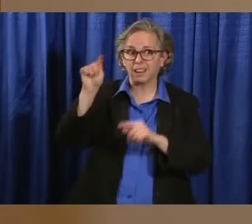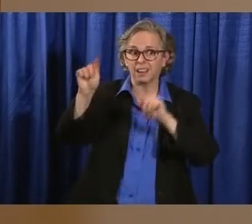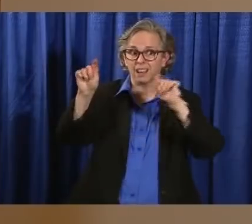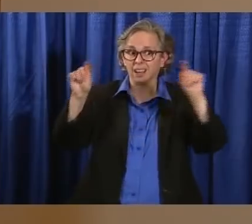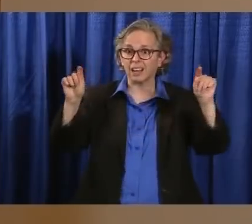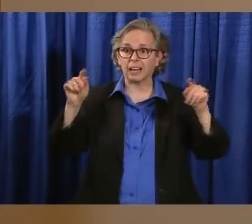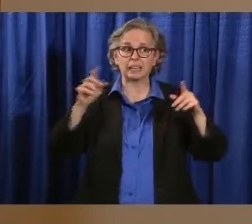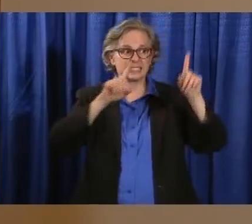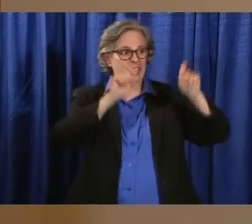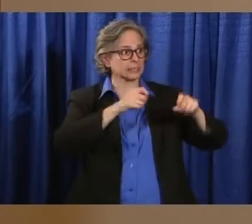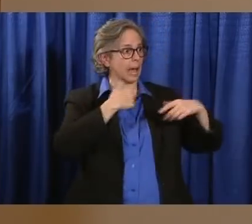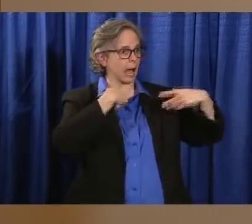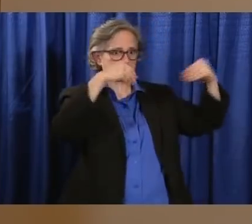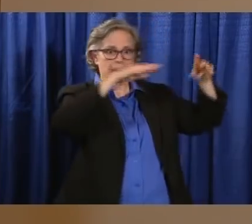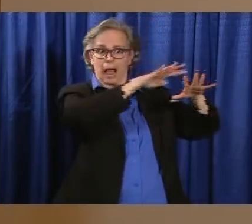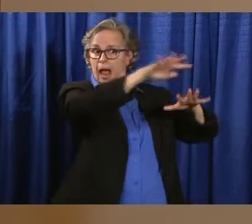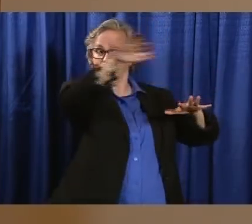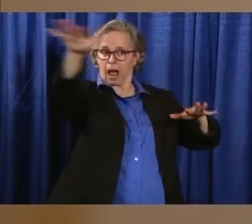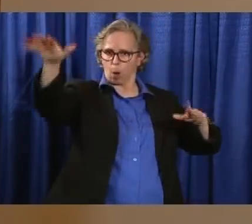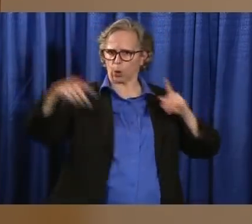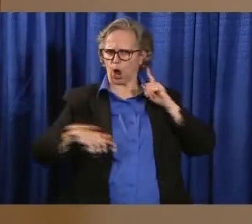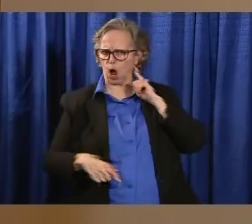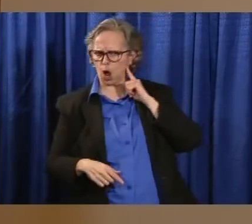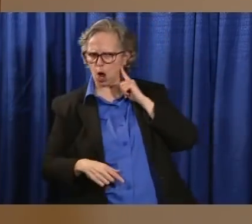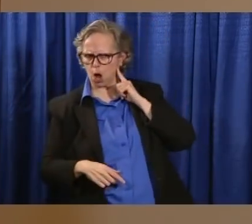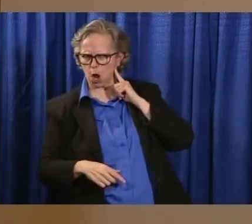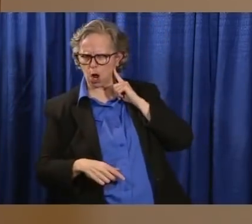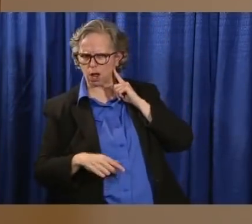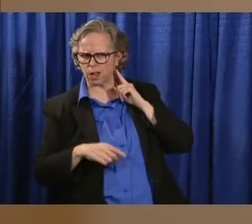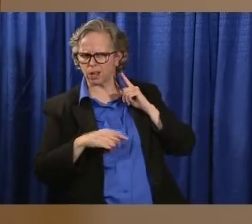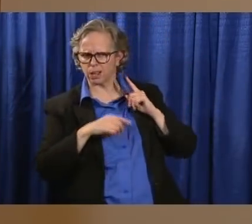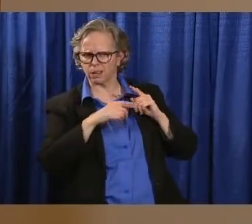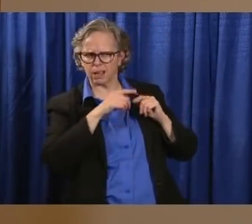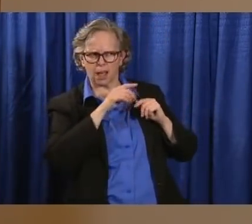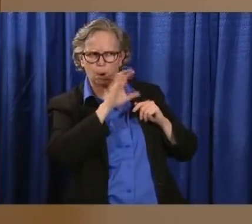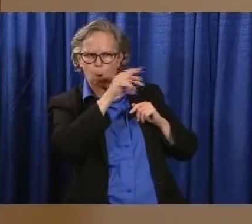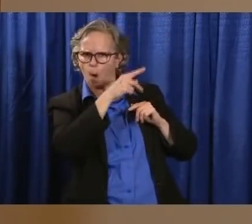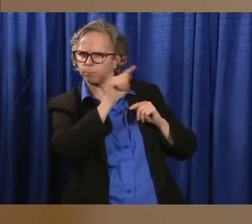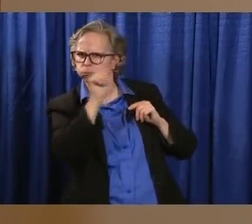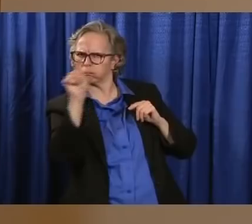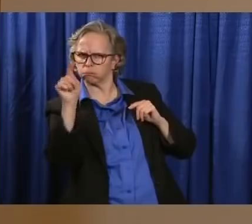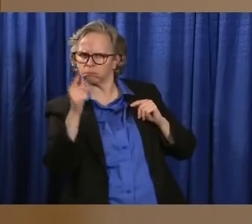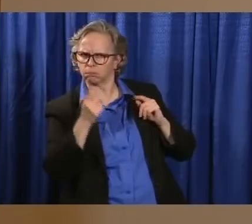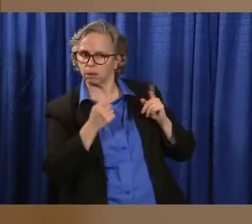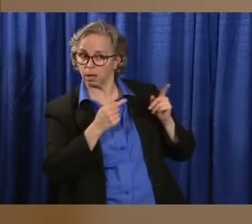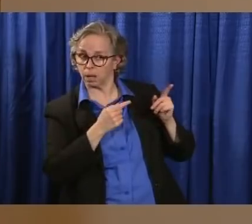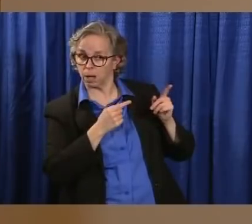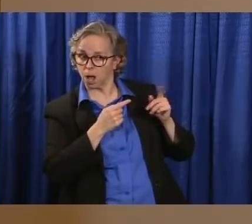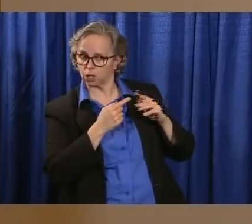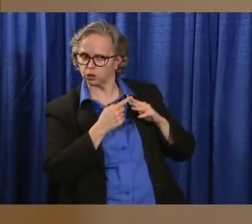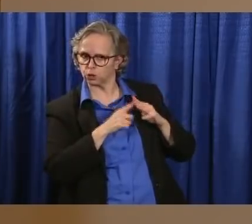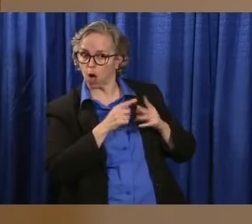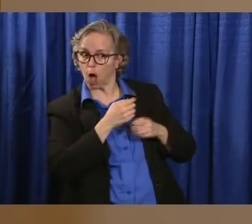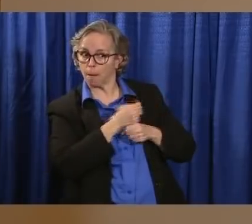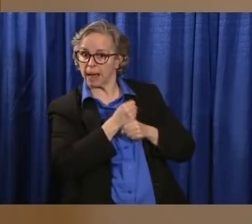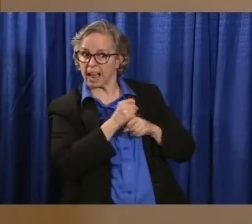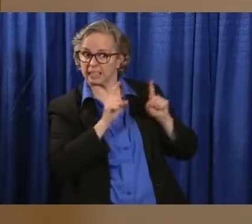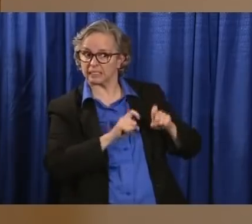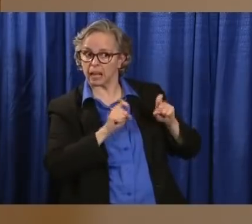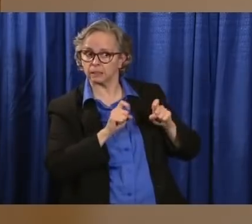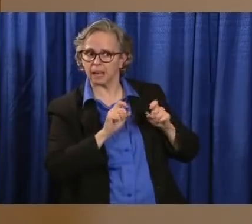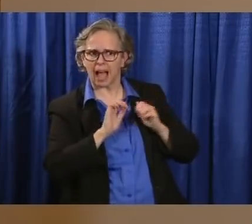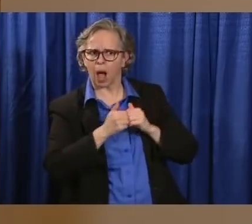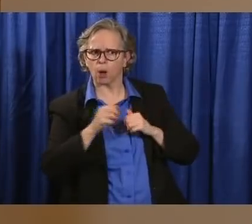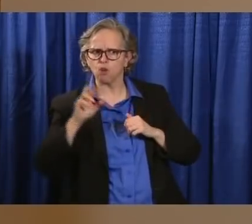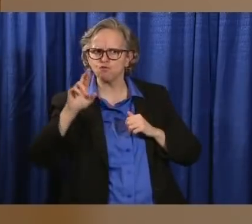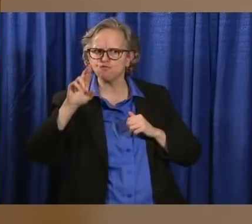corporation, for instance, there was the high throughput Cepheid testing, and then there was something through Roche, but those machines can't be